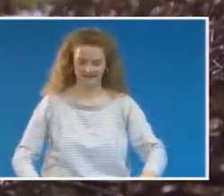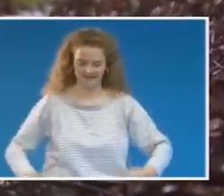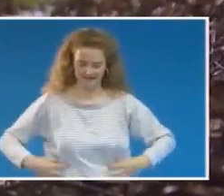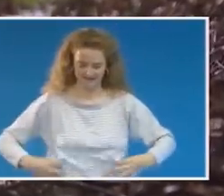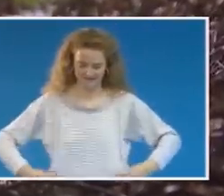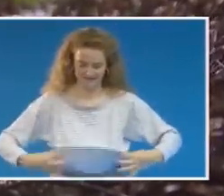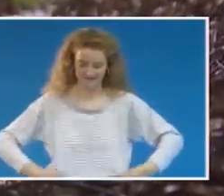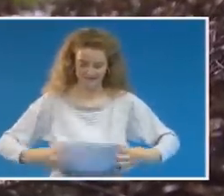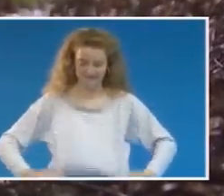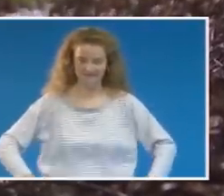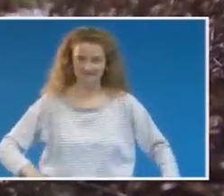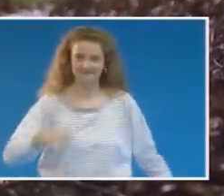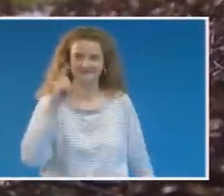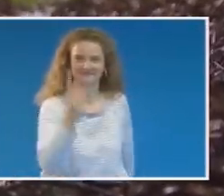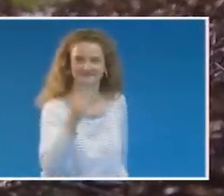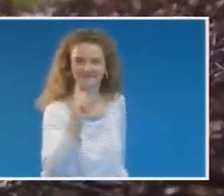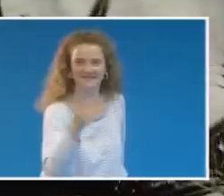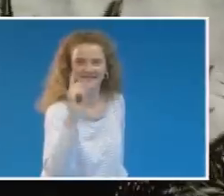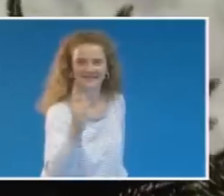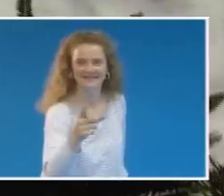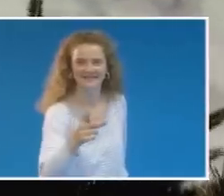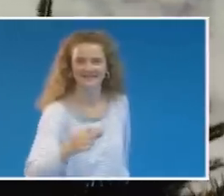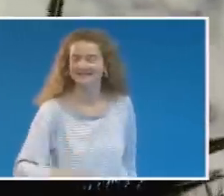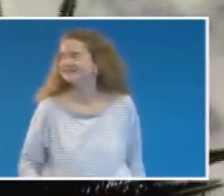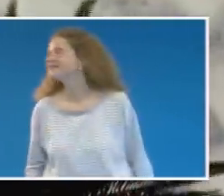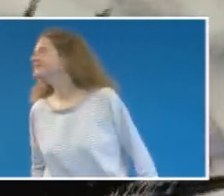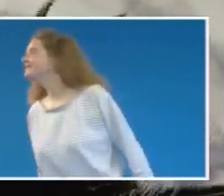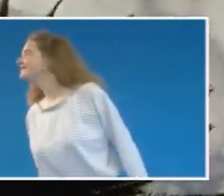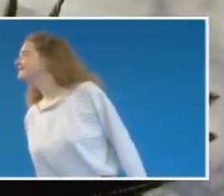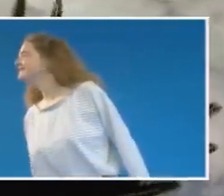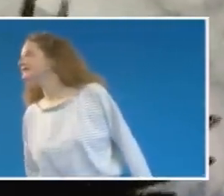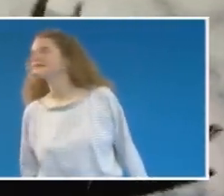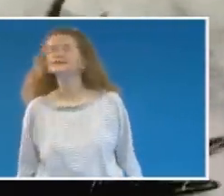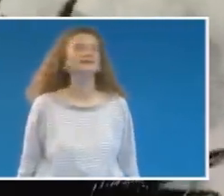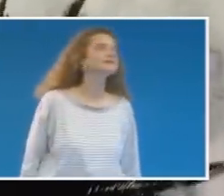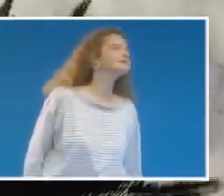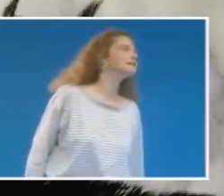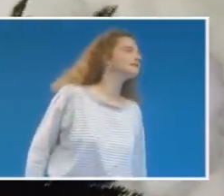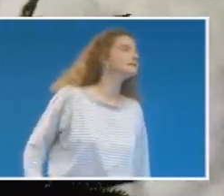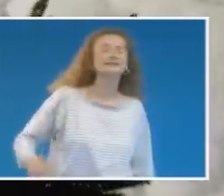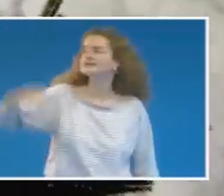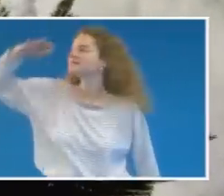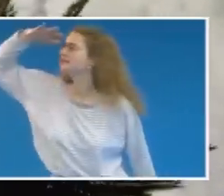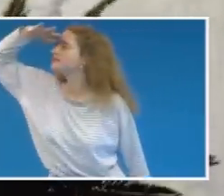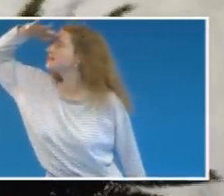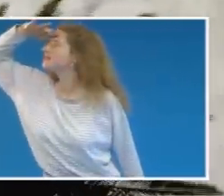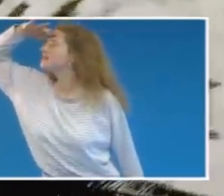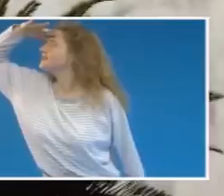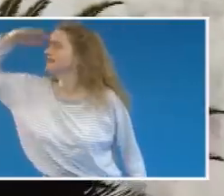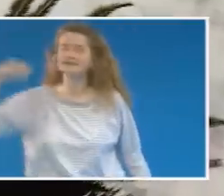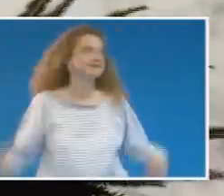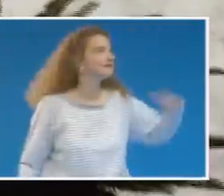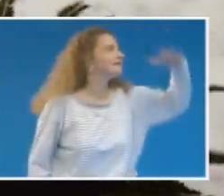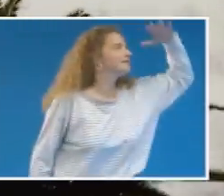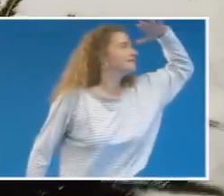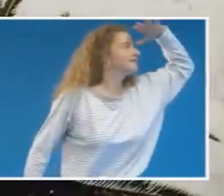raindrops, pitter-patter raindrops. I'm wet through, so are you. I see blue skies, I see blue skies, way